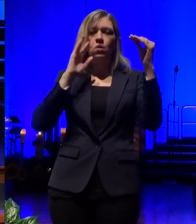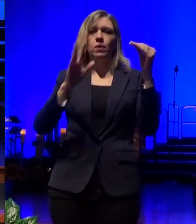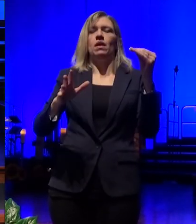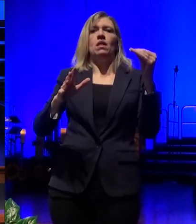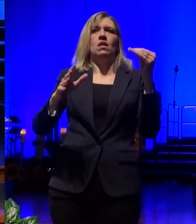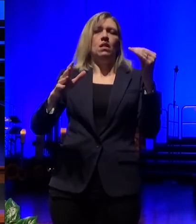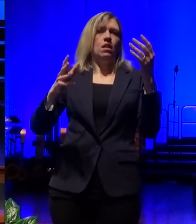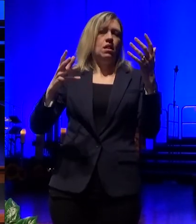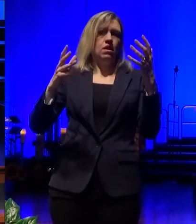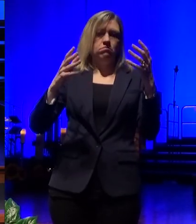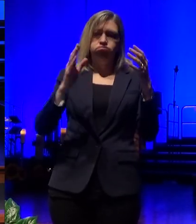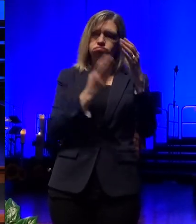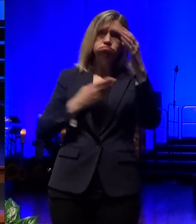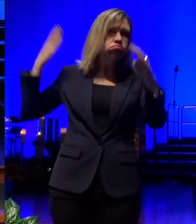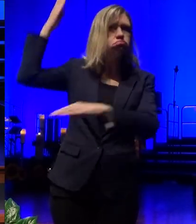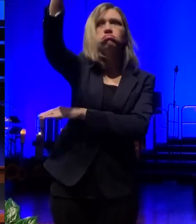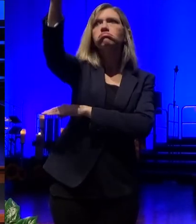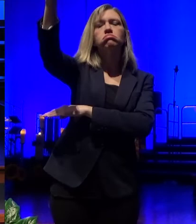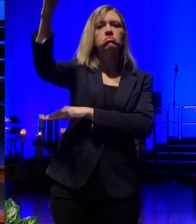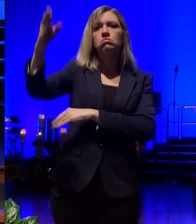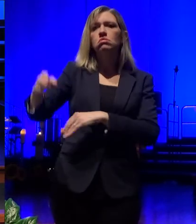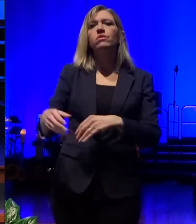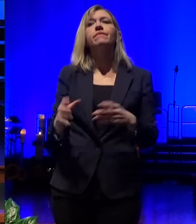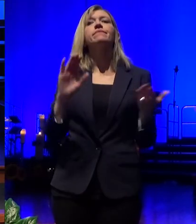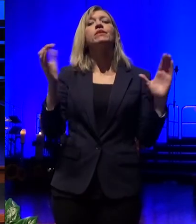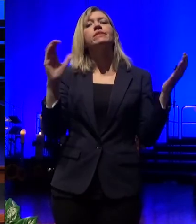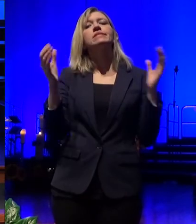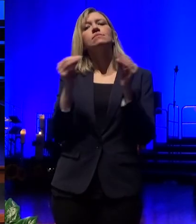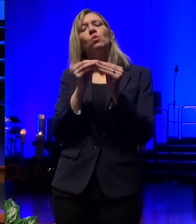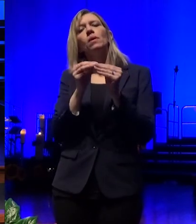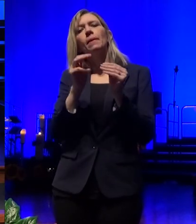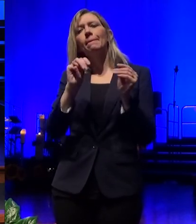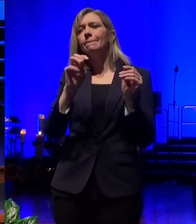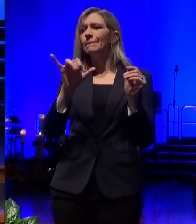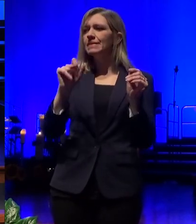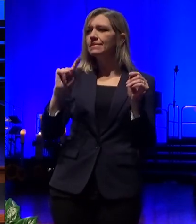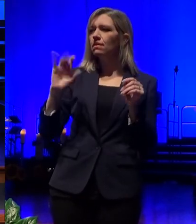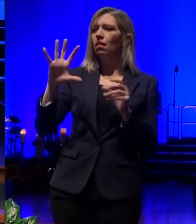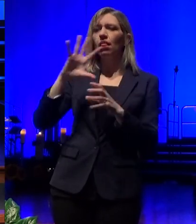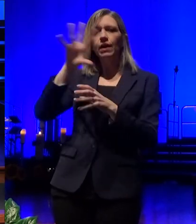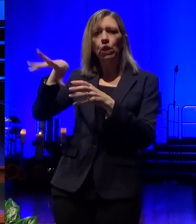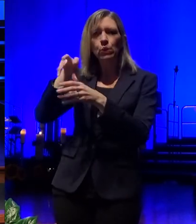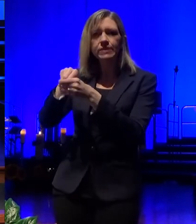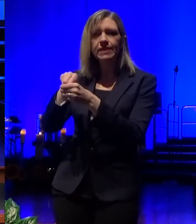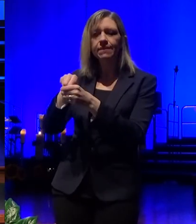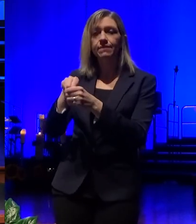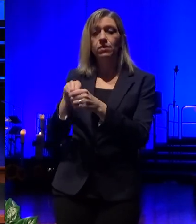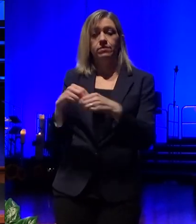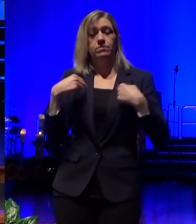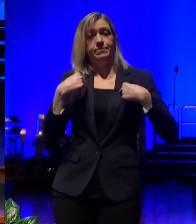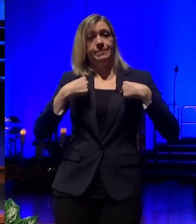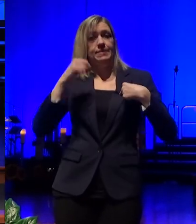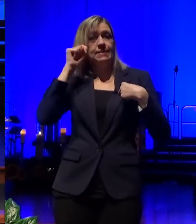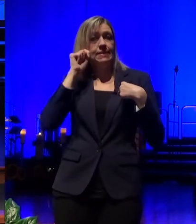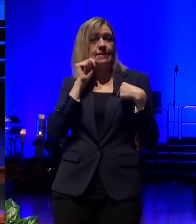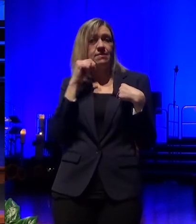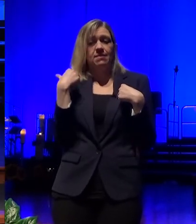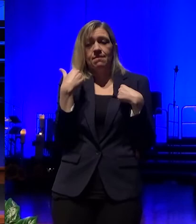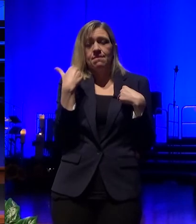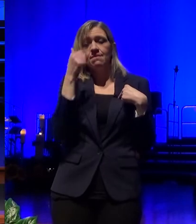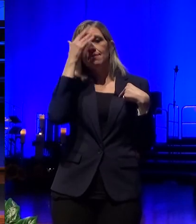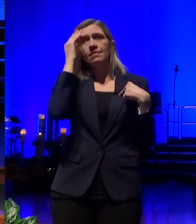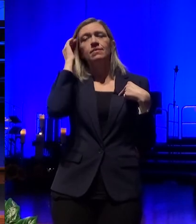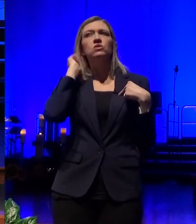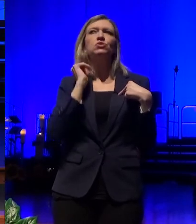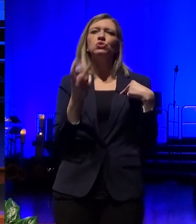head with it, right? Versus the more mystical and inclusive. And as a teenager, there were two things